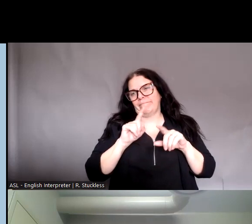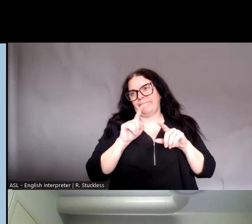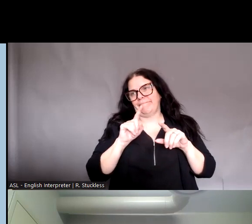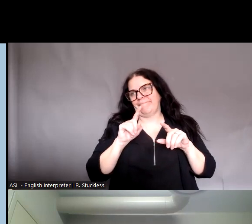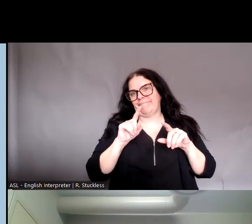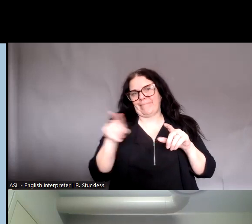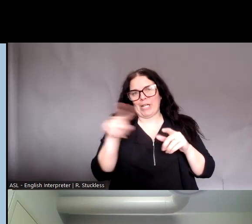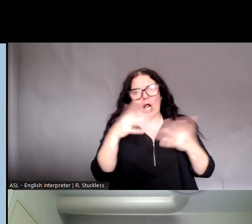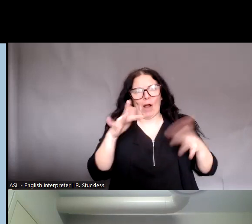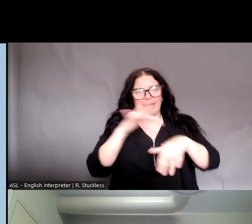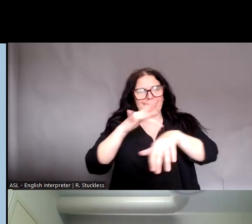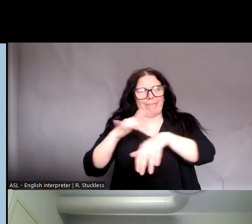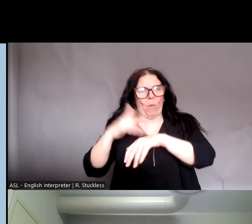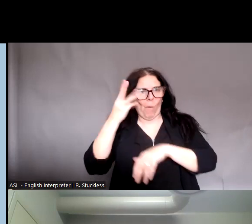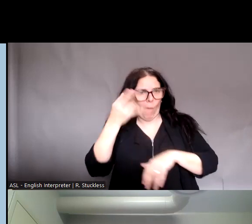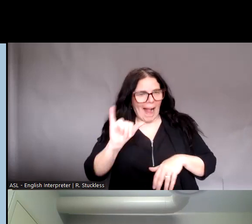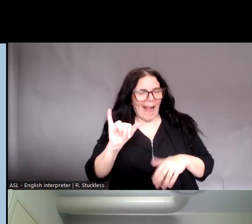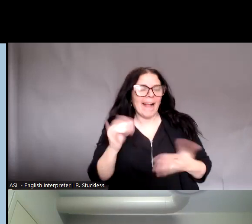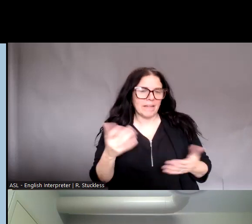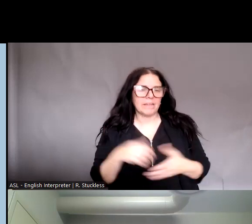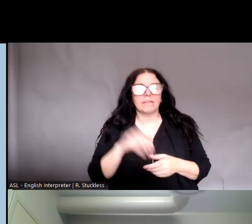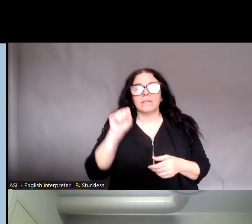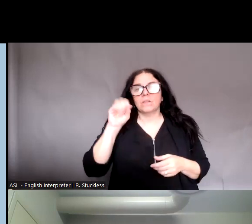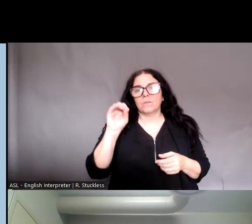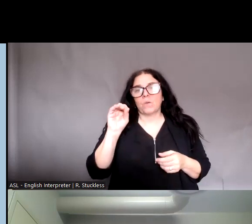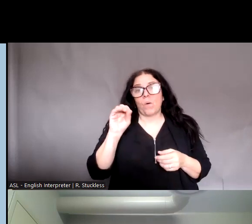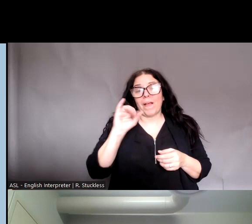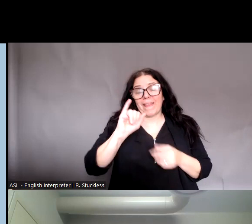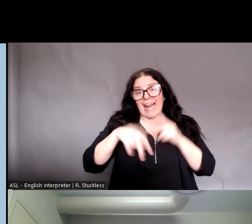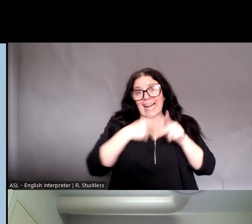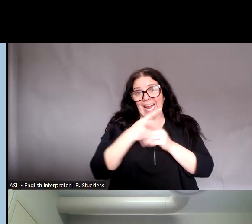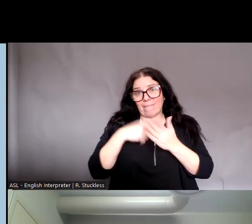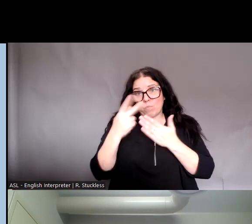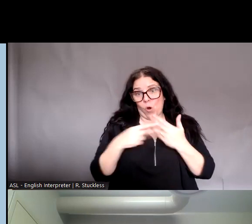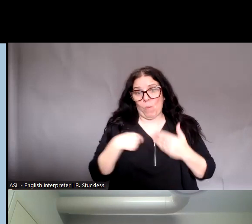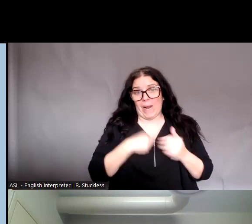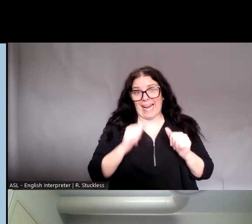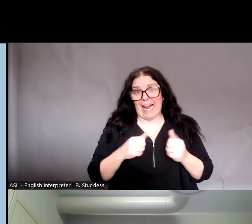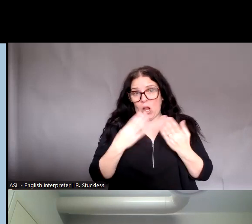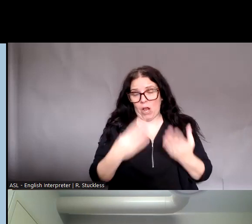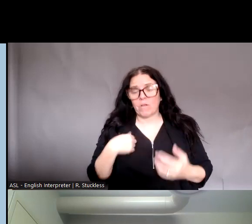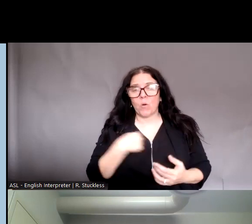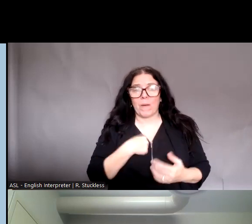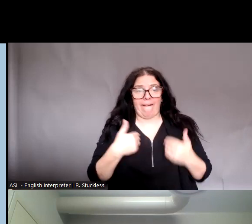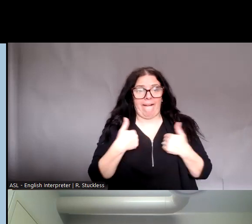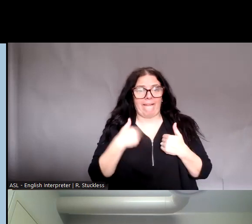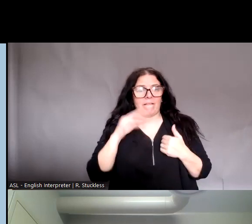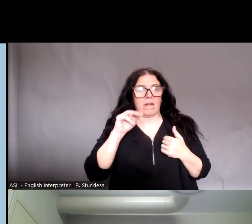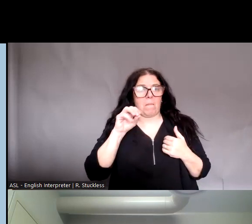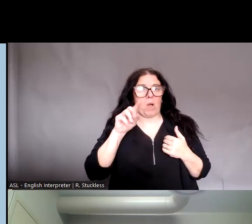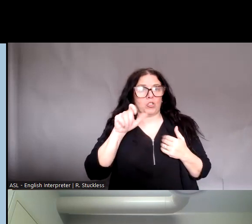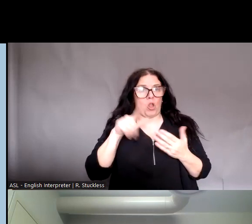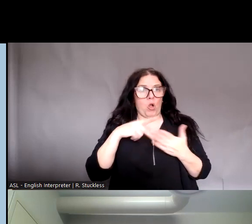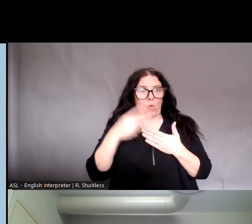already. And so with the kind of programming that we can offer, we offer our modular programs